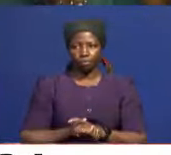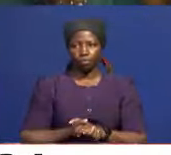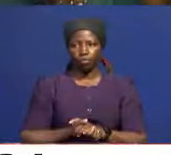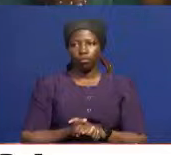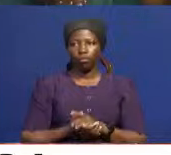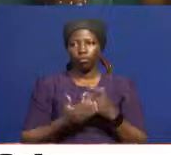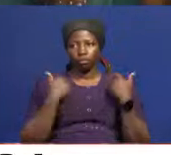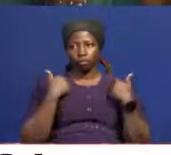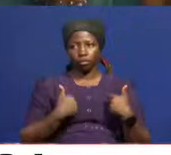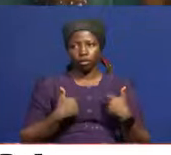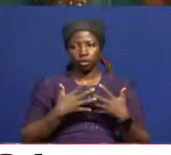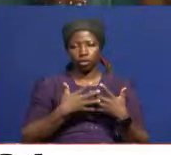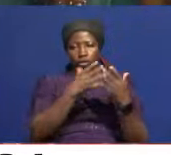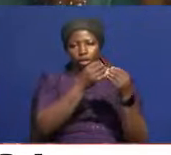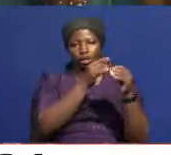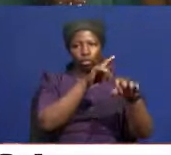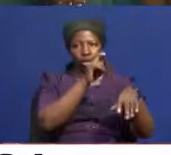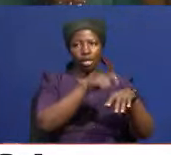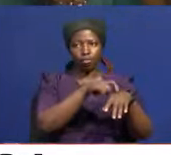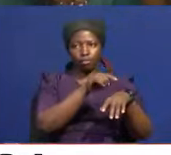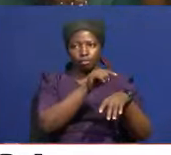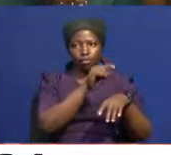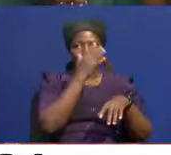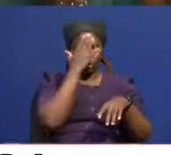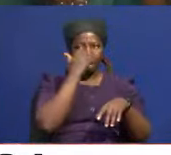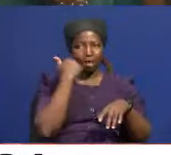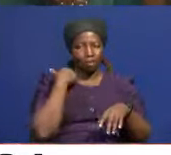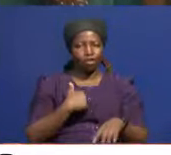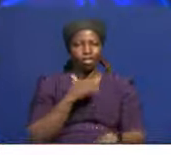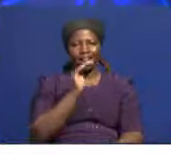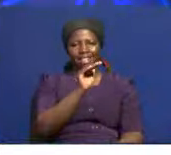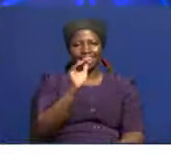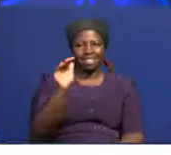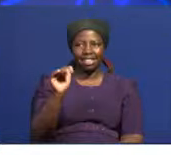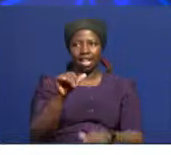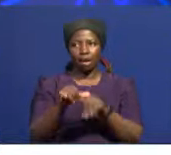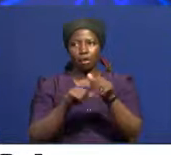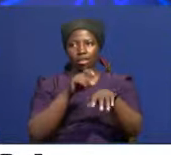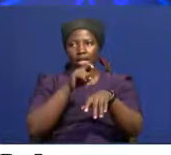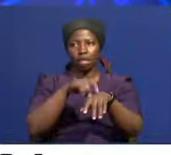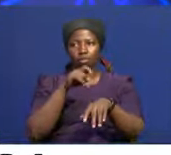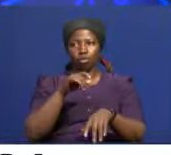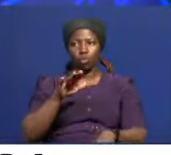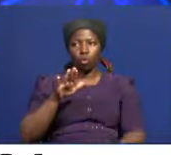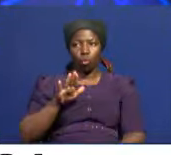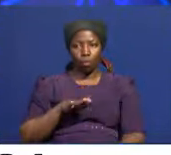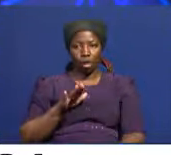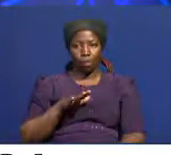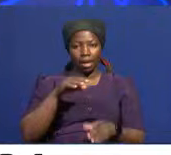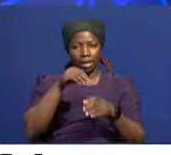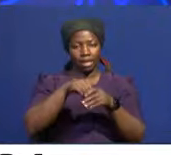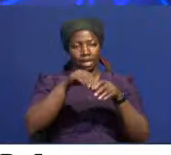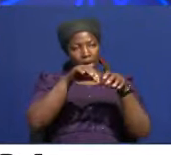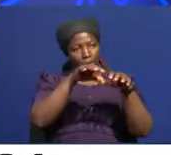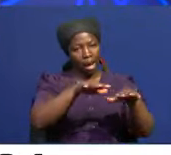I went to Embu, and that is why I was asking about Embu. And women in the market,